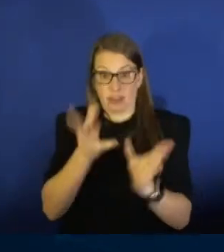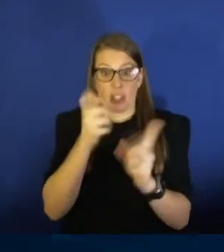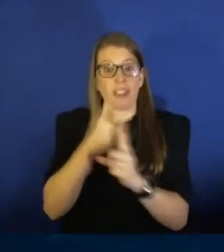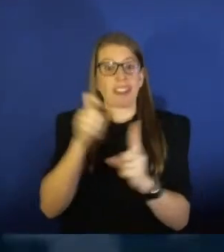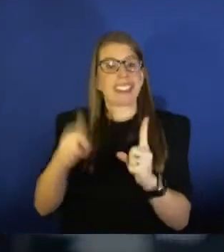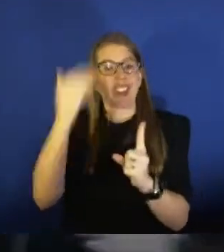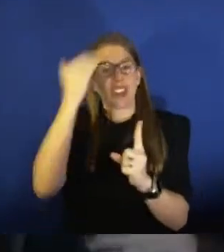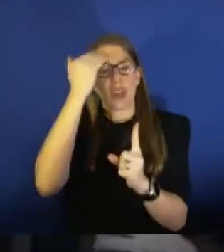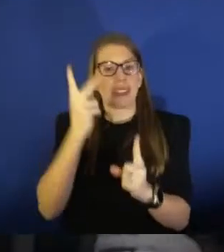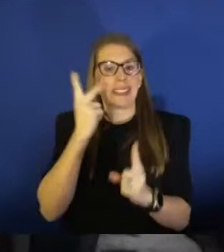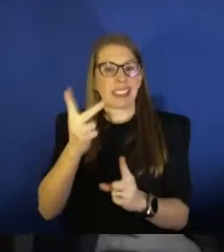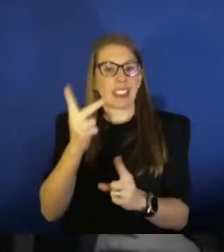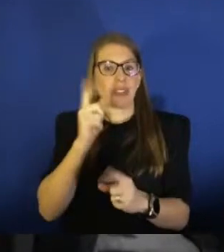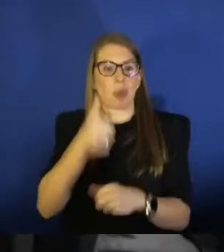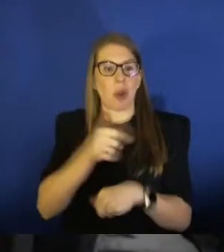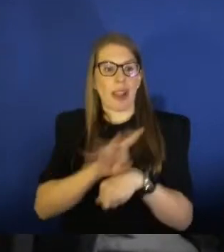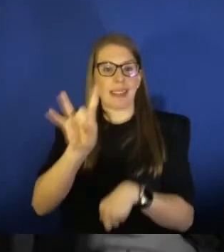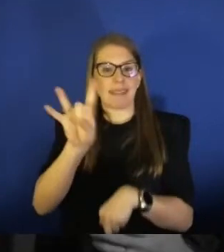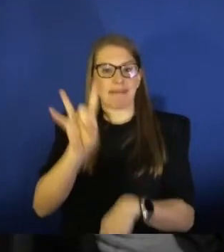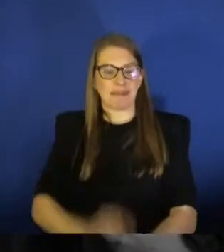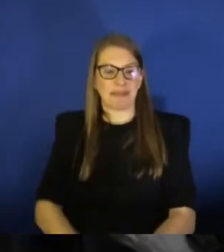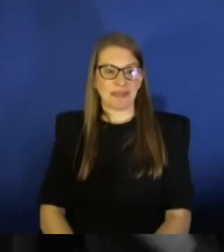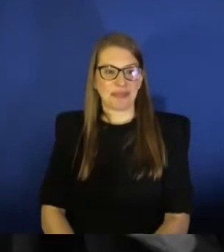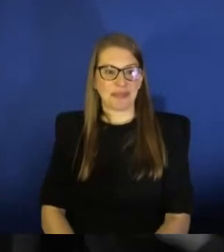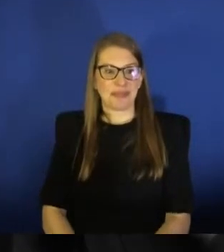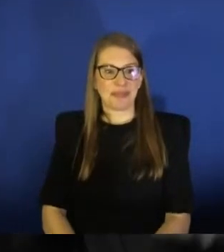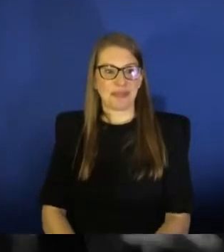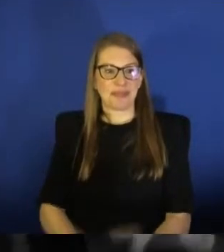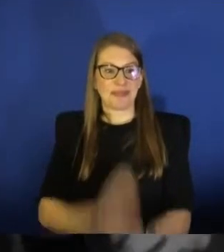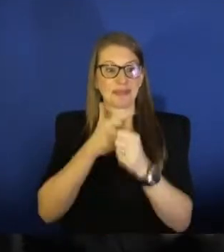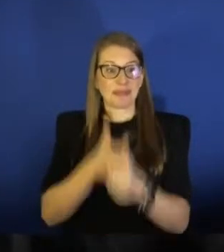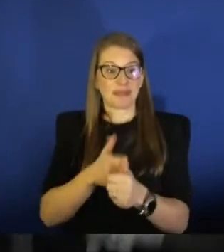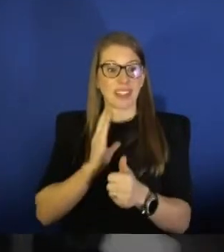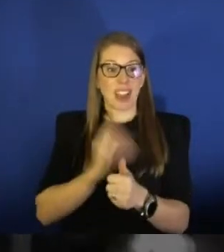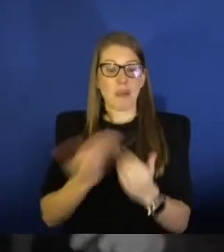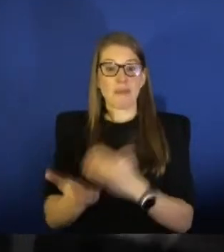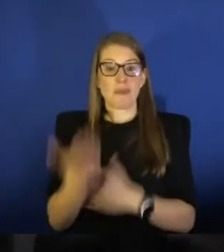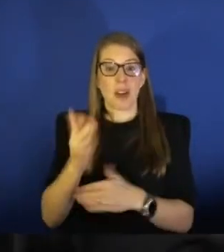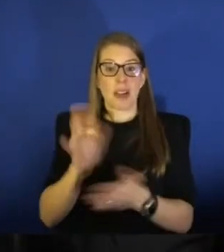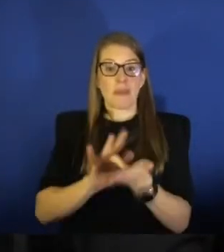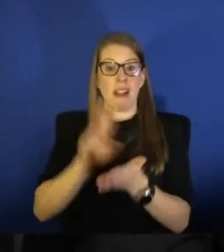channels. Subscribe to our morning medical update and open